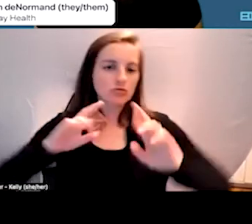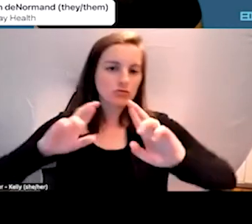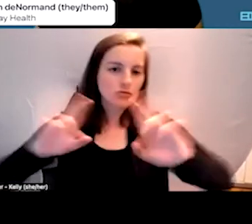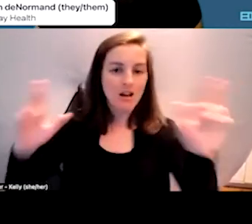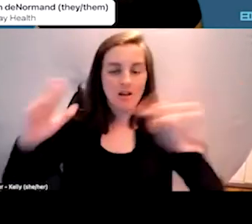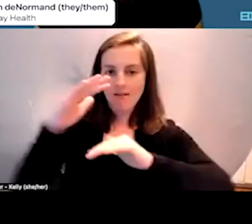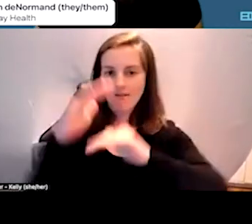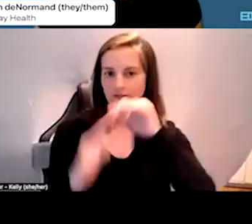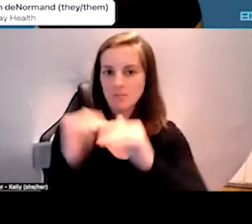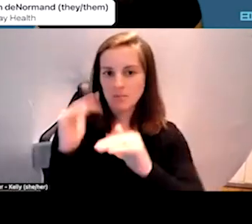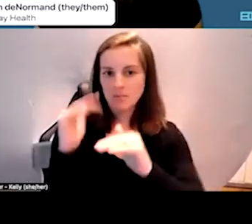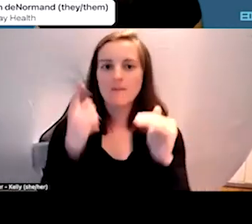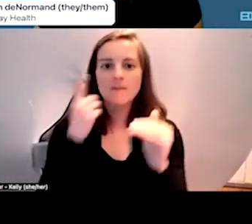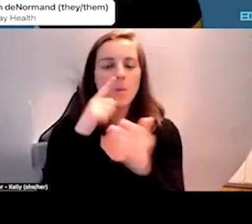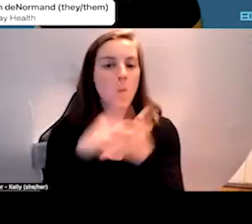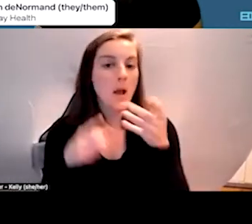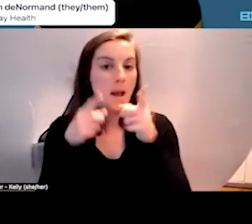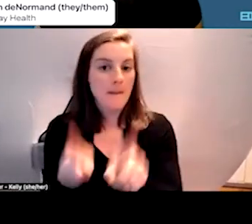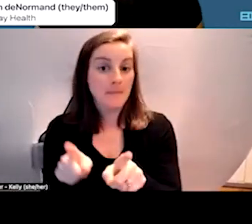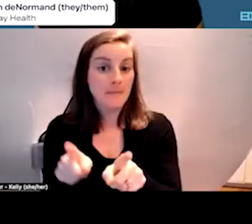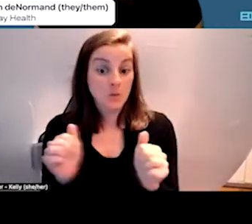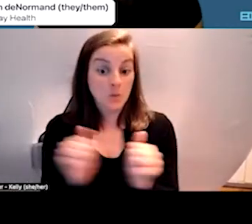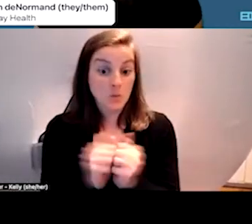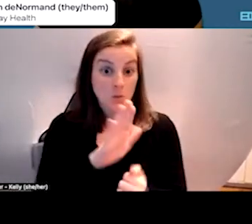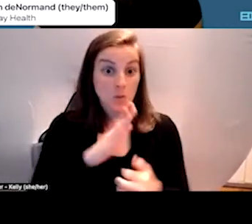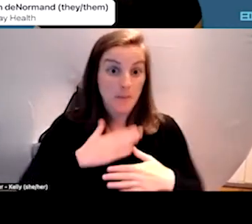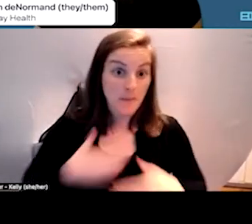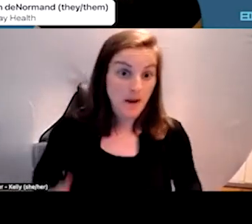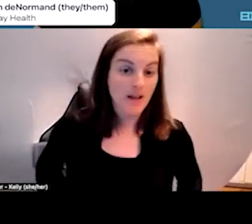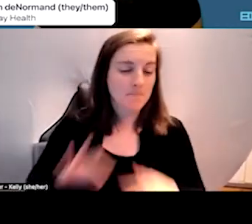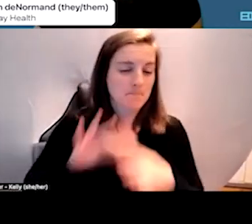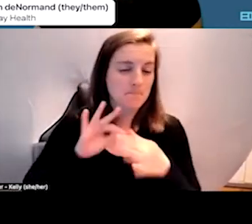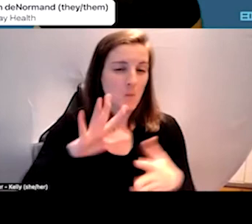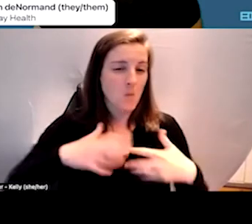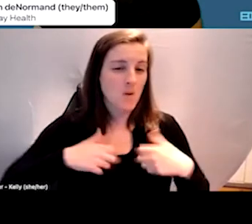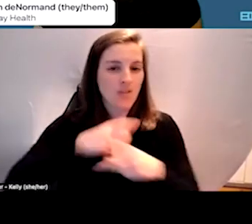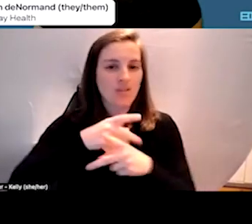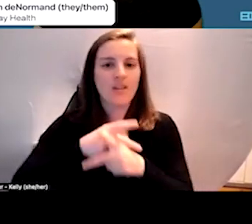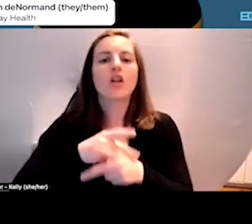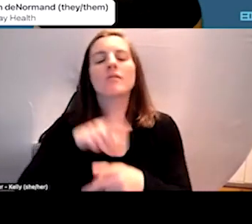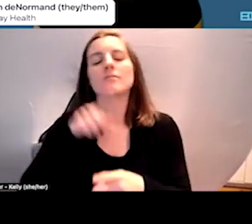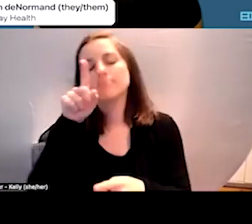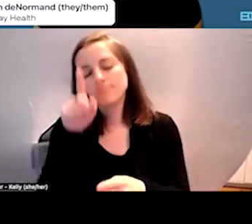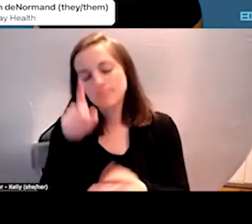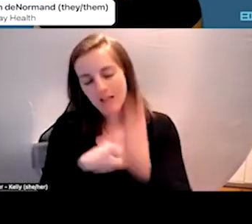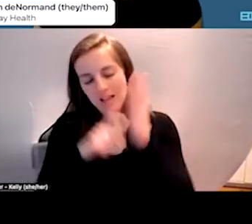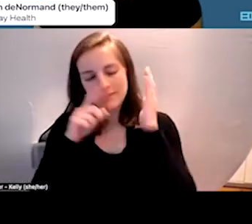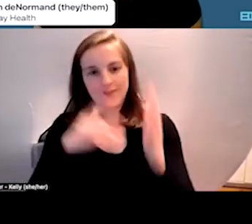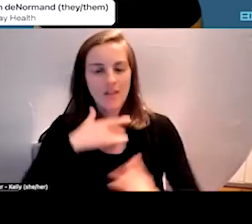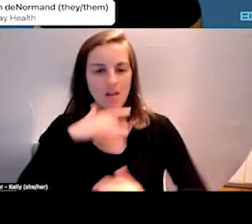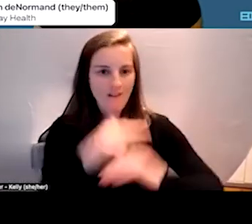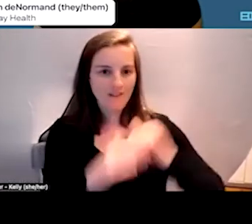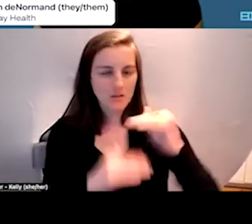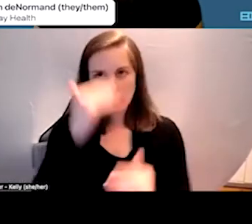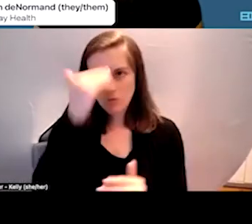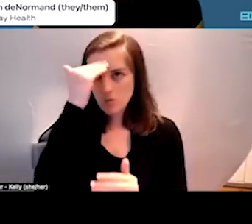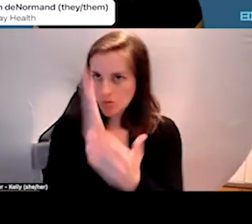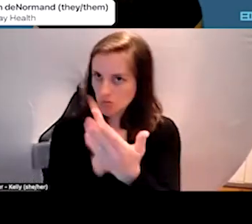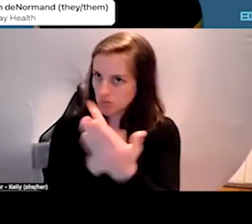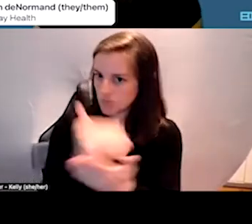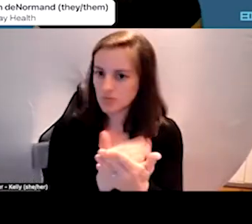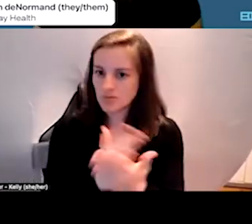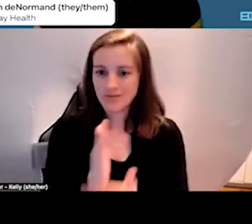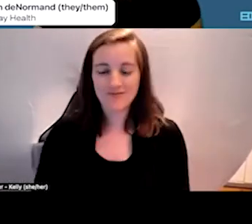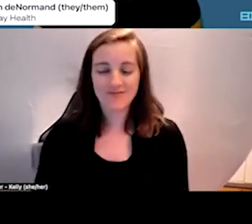is happening, again, to or with your body or about your healthcare, are all things that, if I could